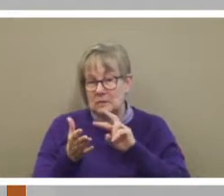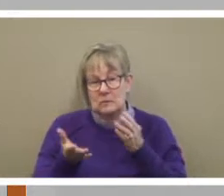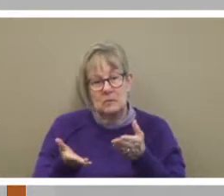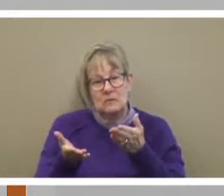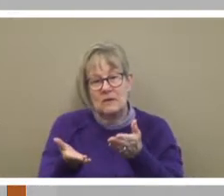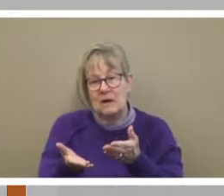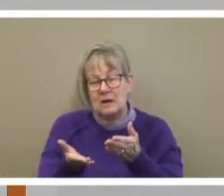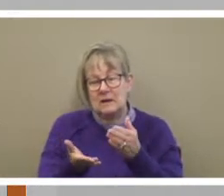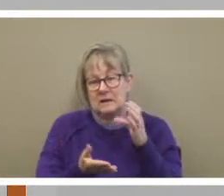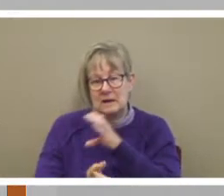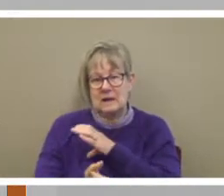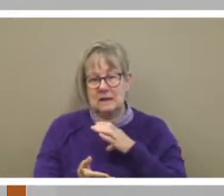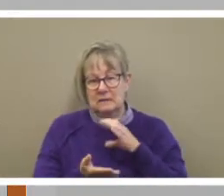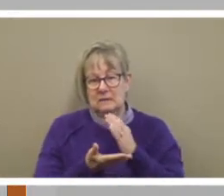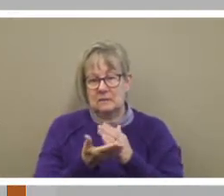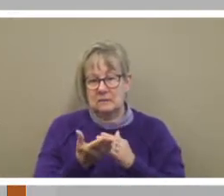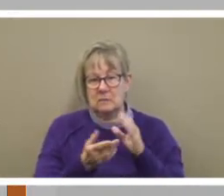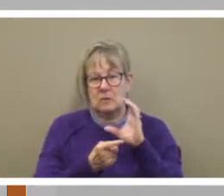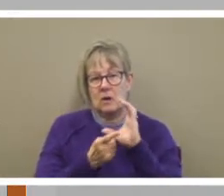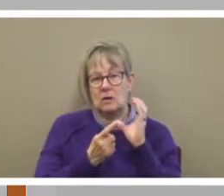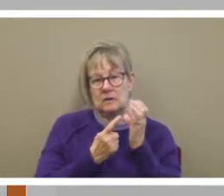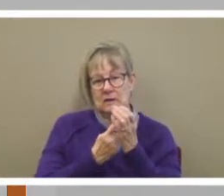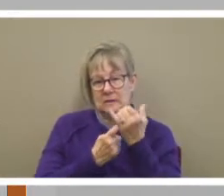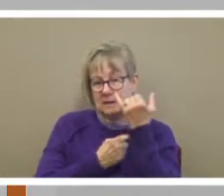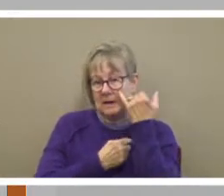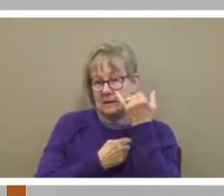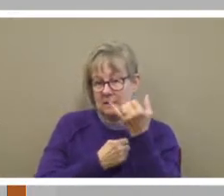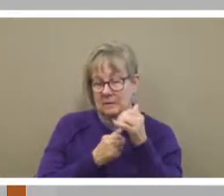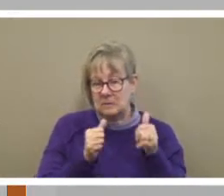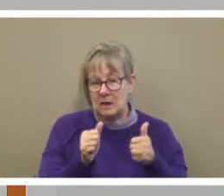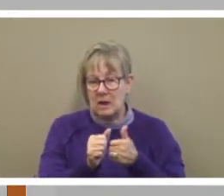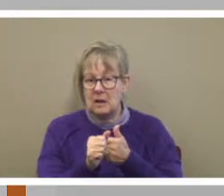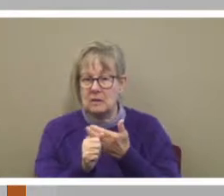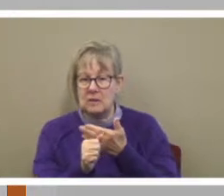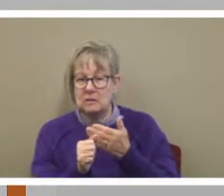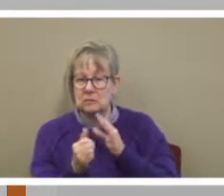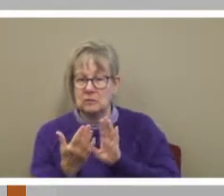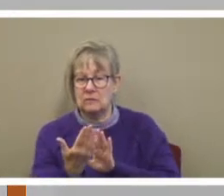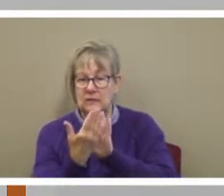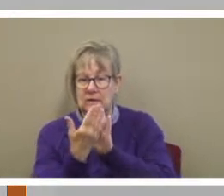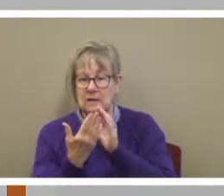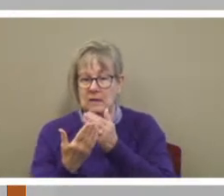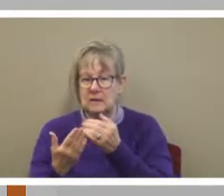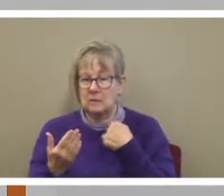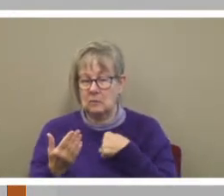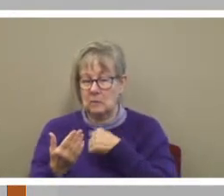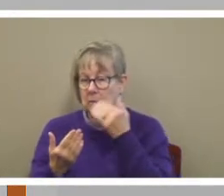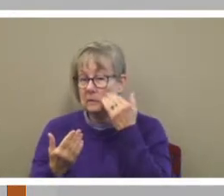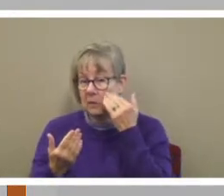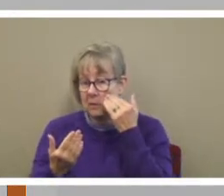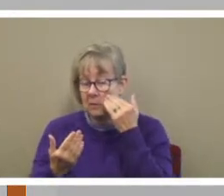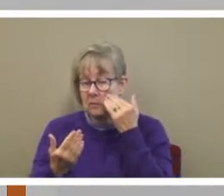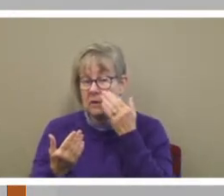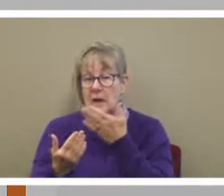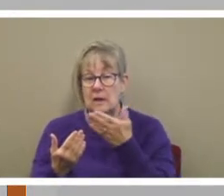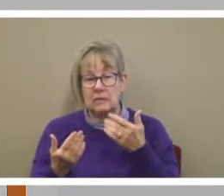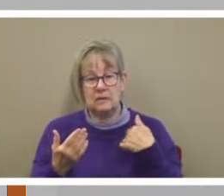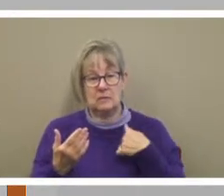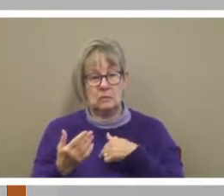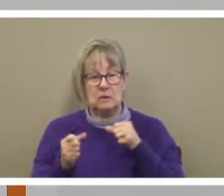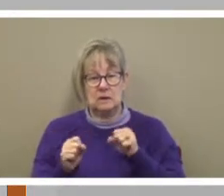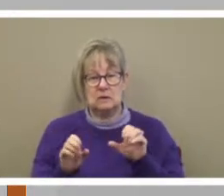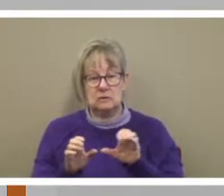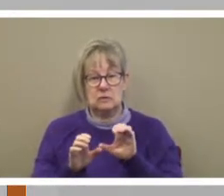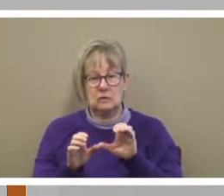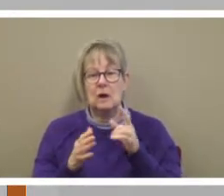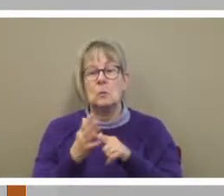council some context and some ideas behind the things that we're facing, the things that we know about, and things that we can do today to begin to address these